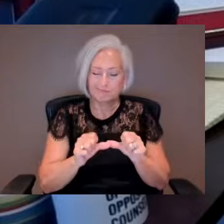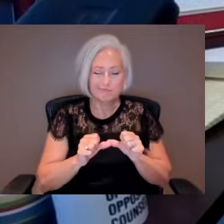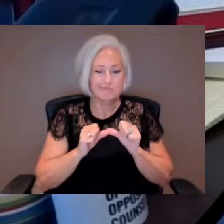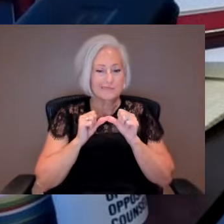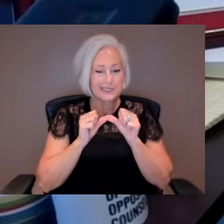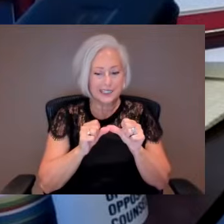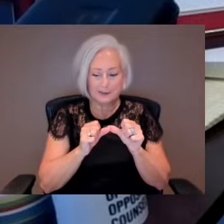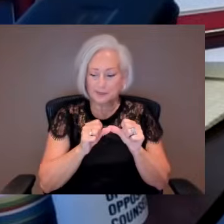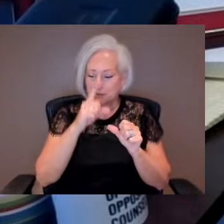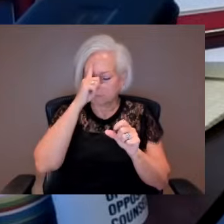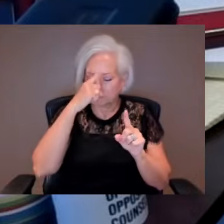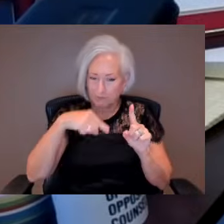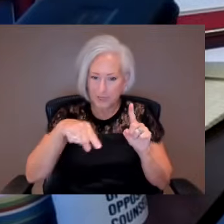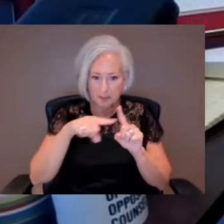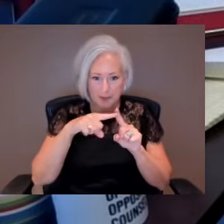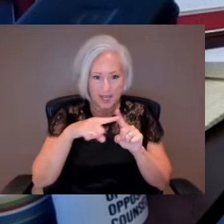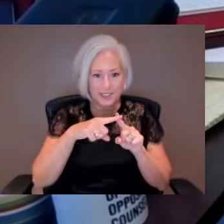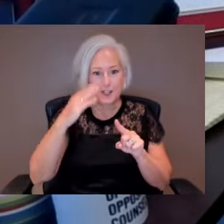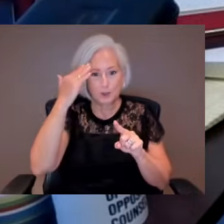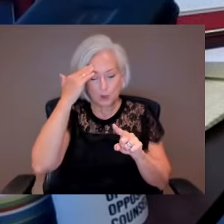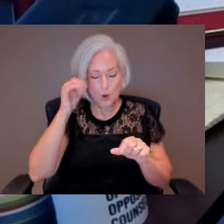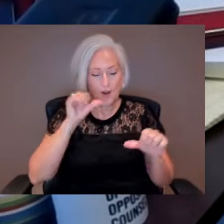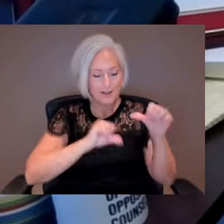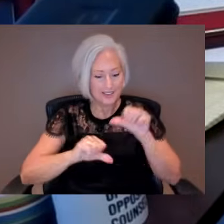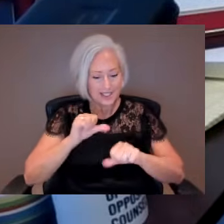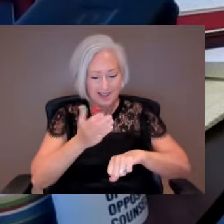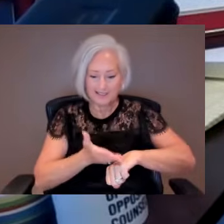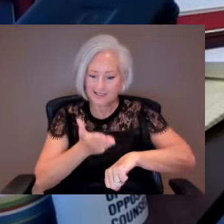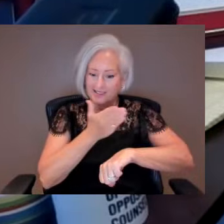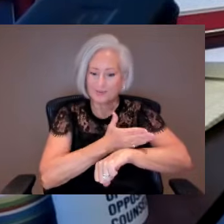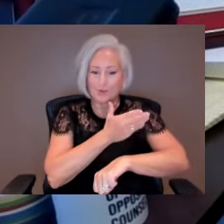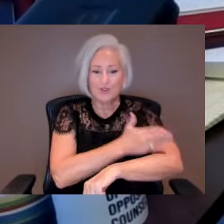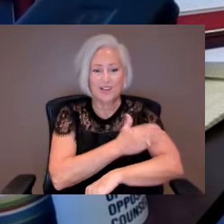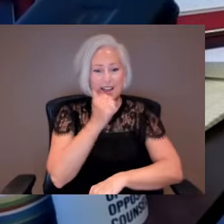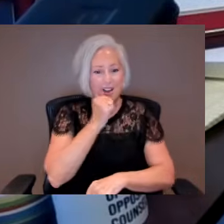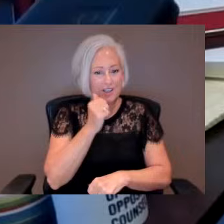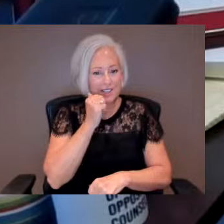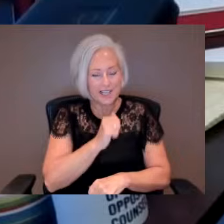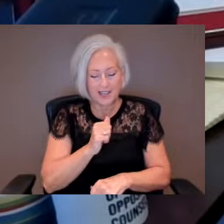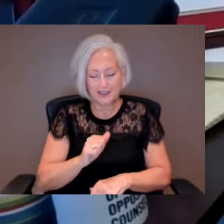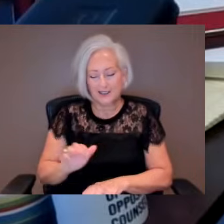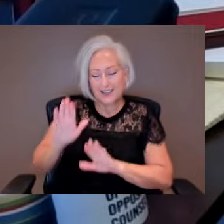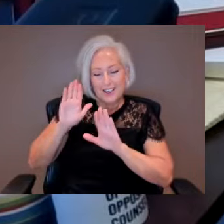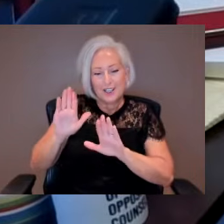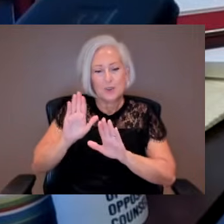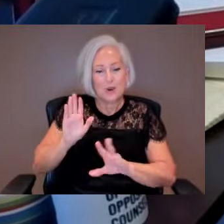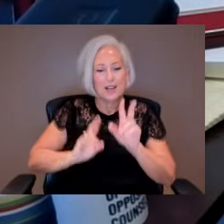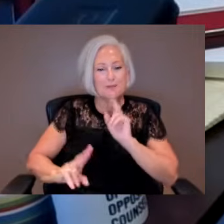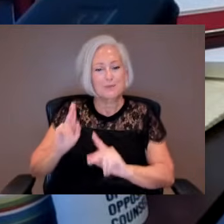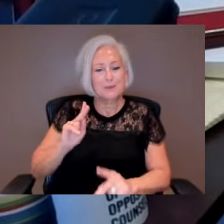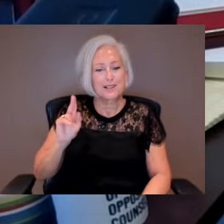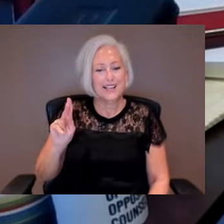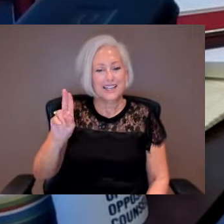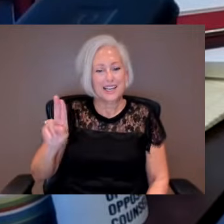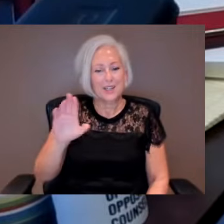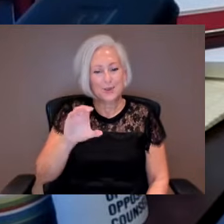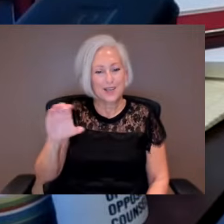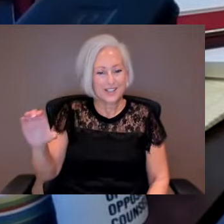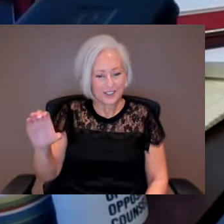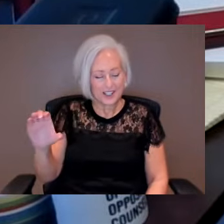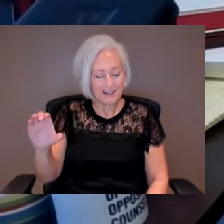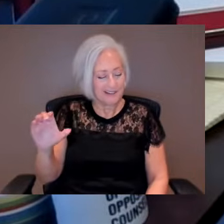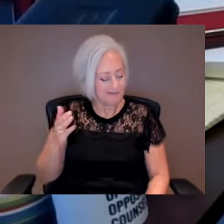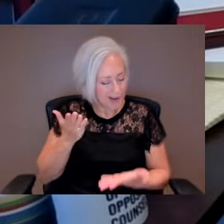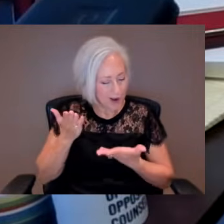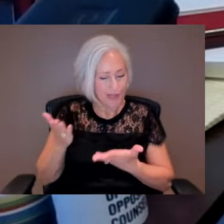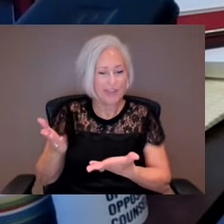stays positive and knows that the science is getting better, and that there are great people at KU Cancer Center that are there to help you